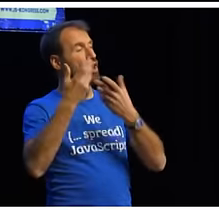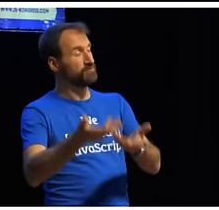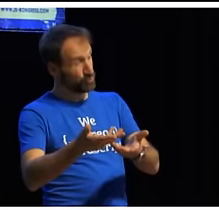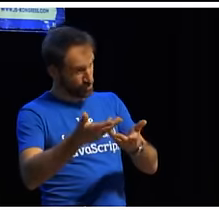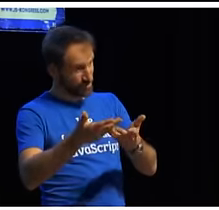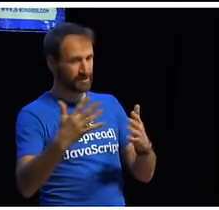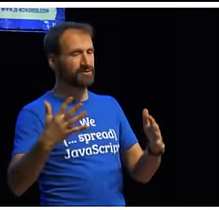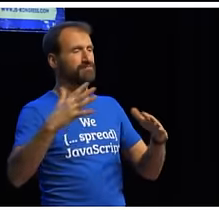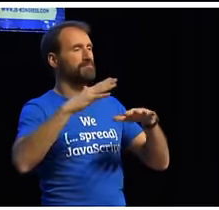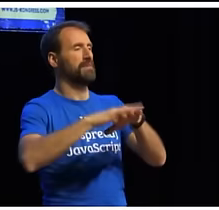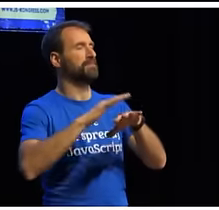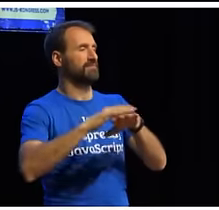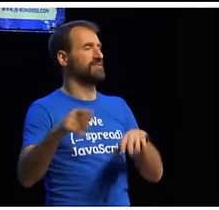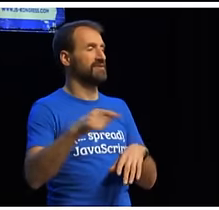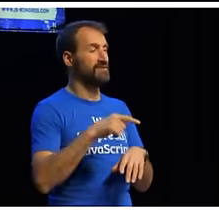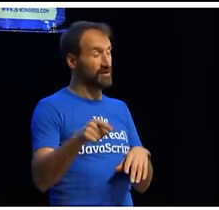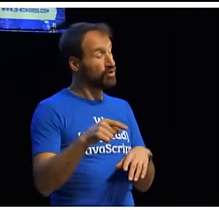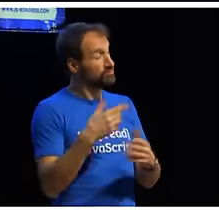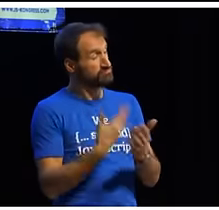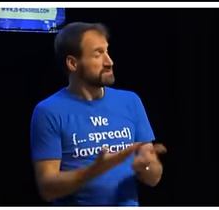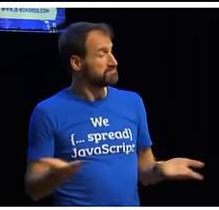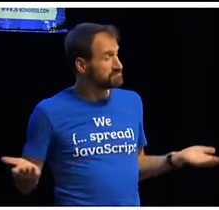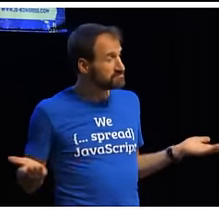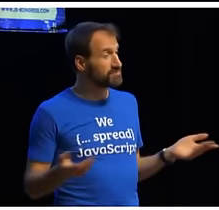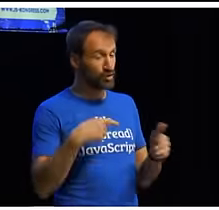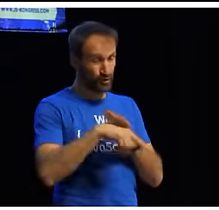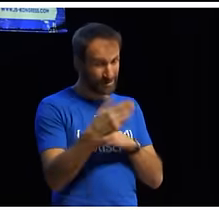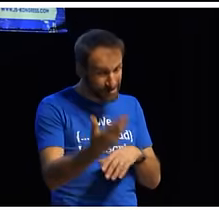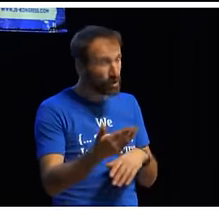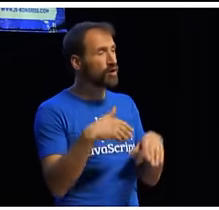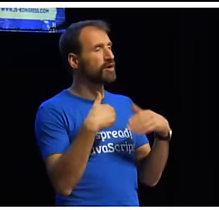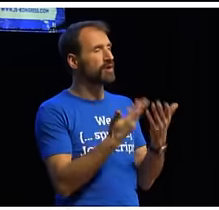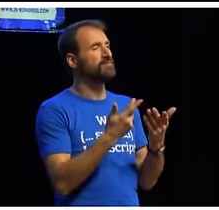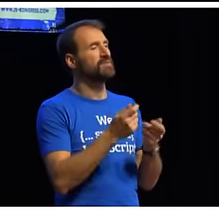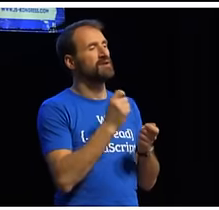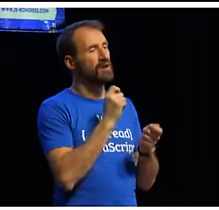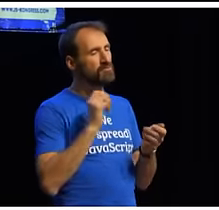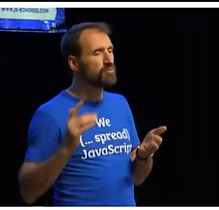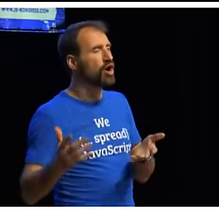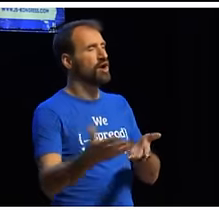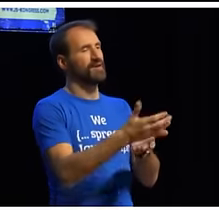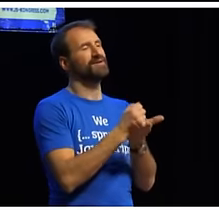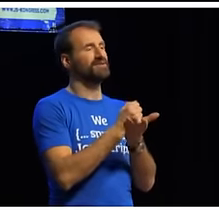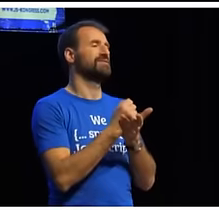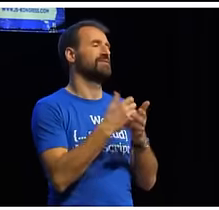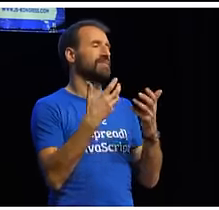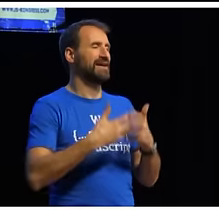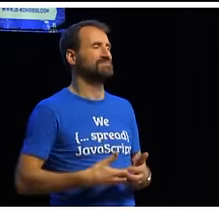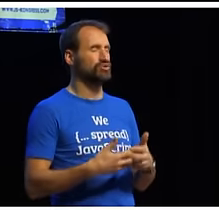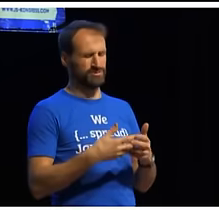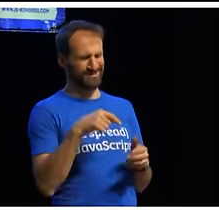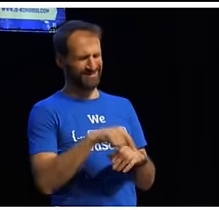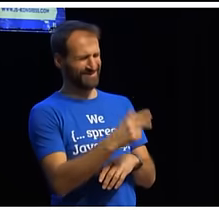basically it. And with that, we have a polling mechanism in 3 lines of code. And when